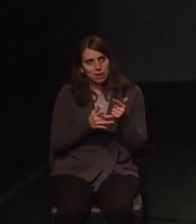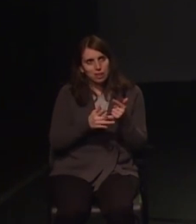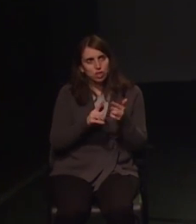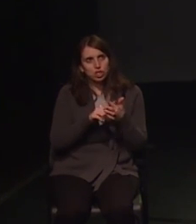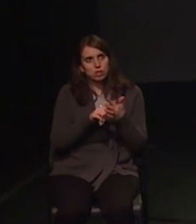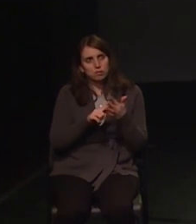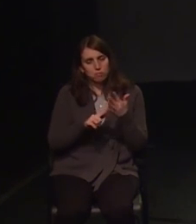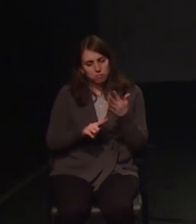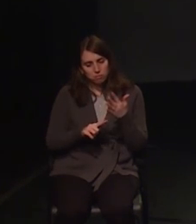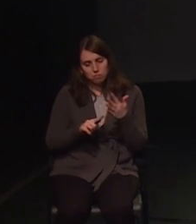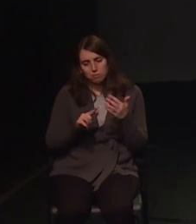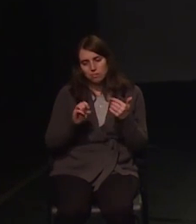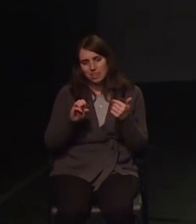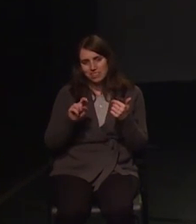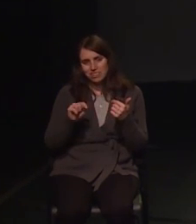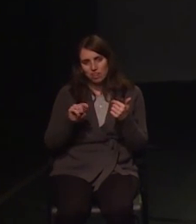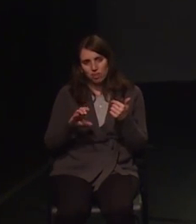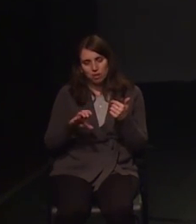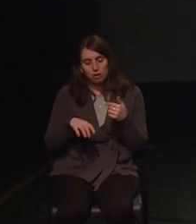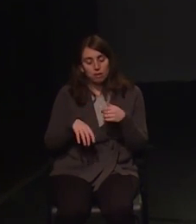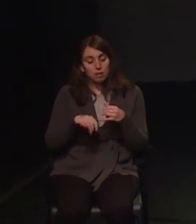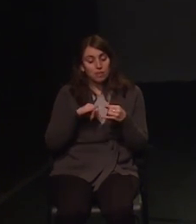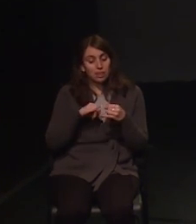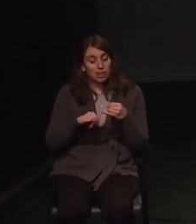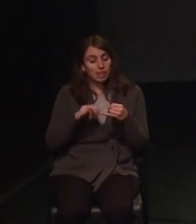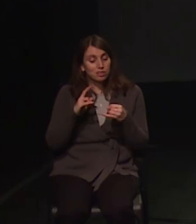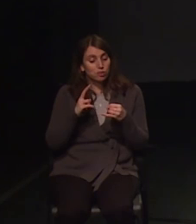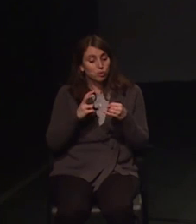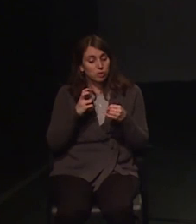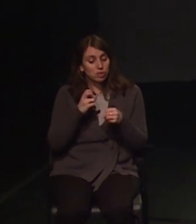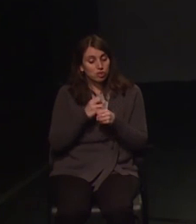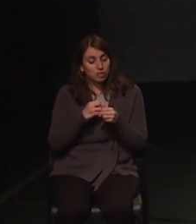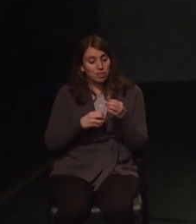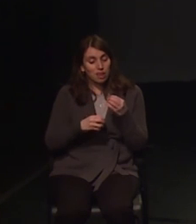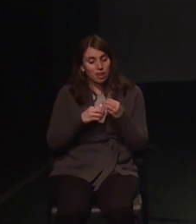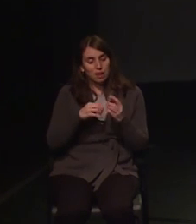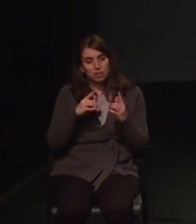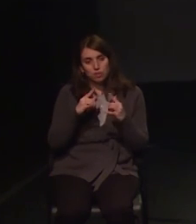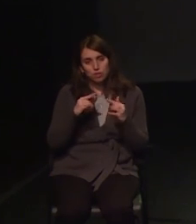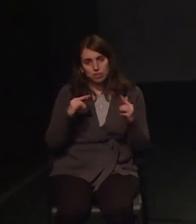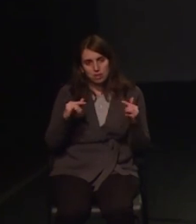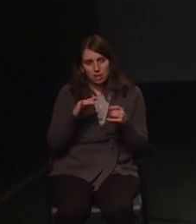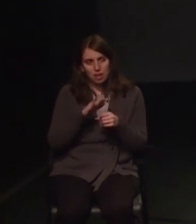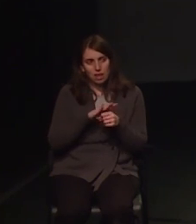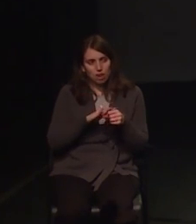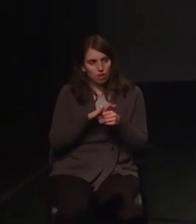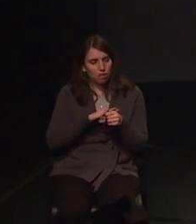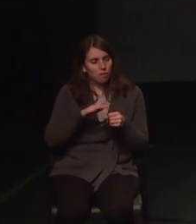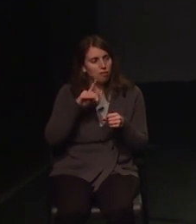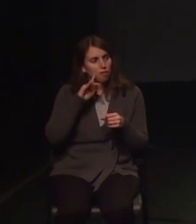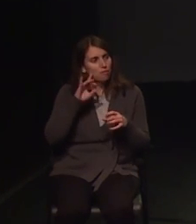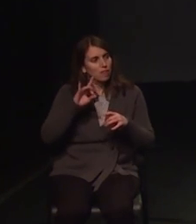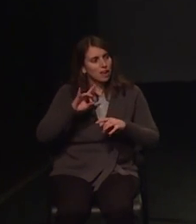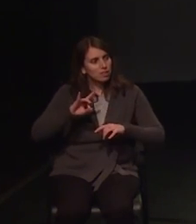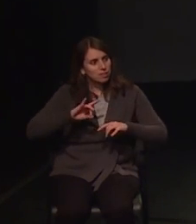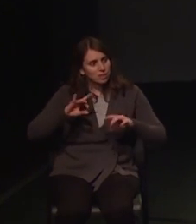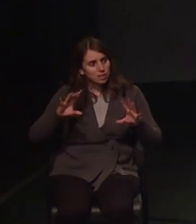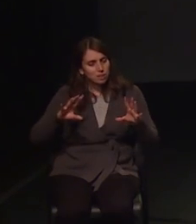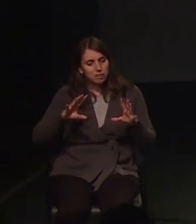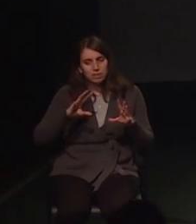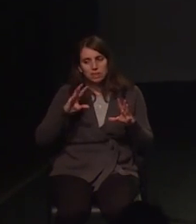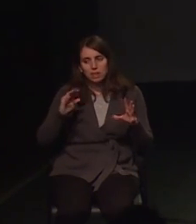they recently added, in the last 2 years that I've been a panelist, a diversity area of excellence, and are determining